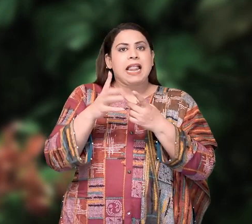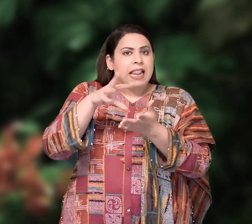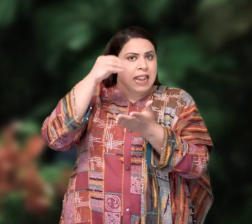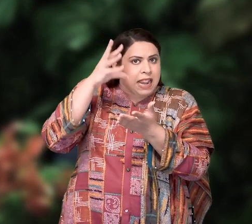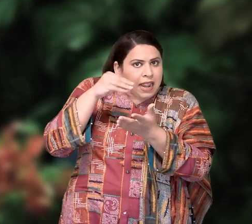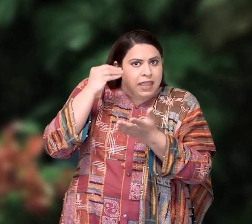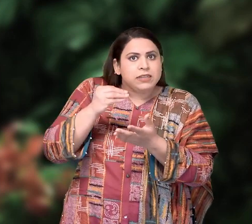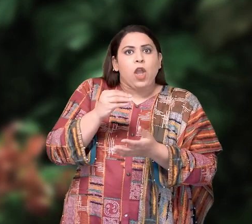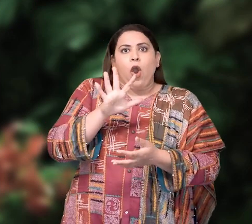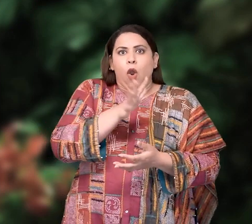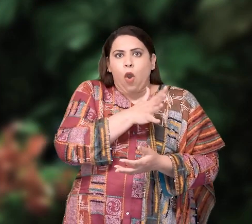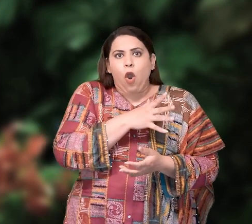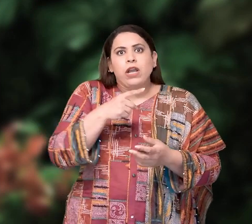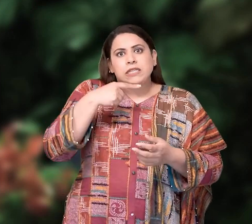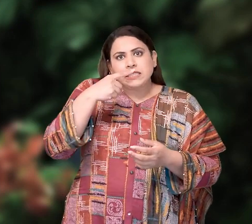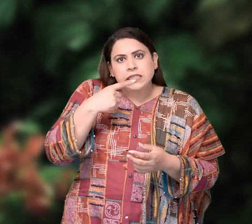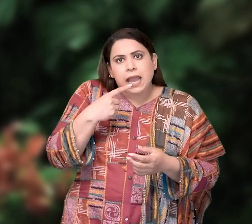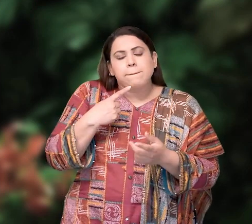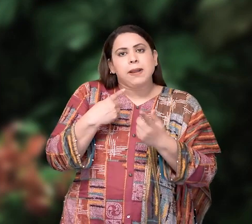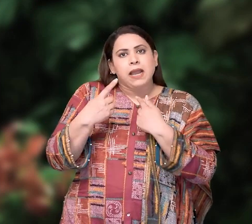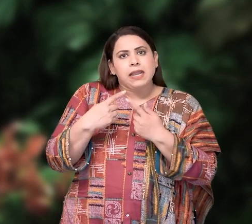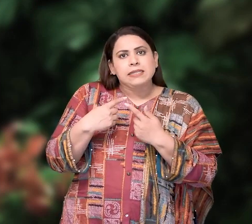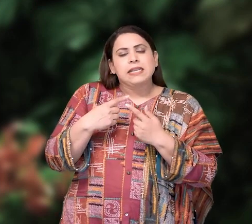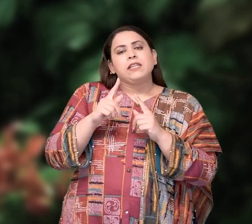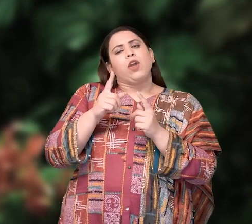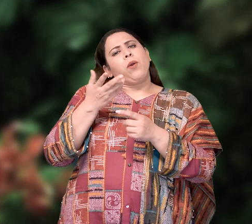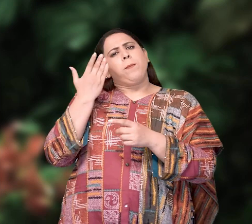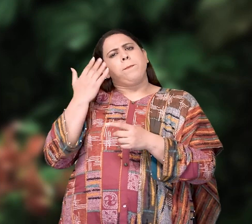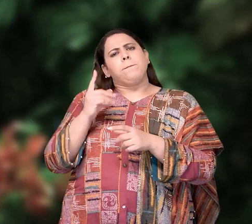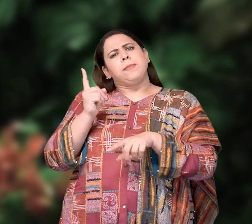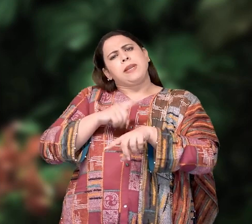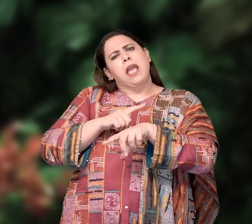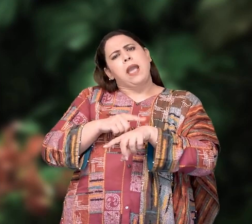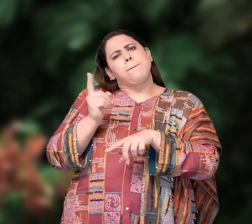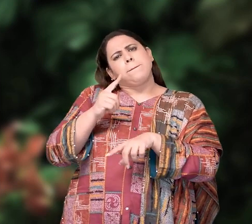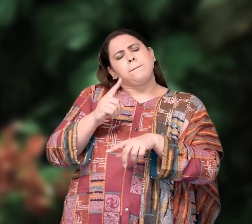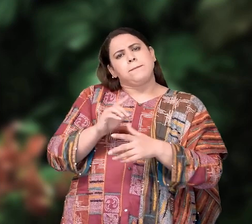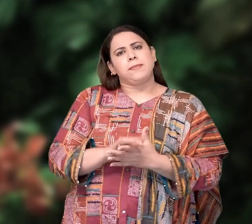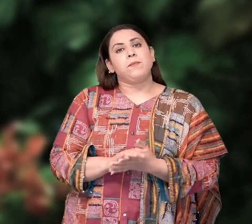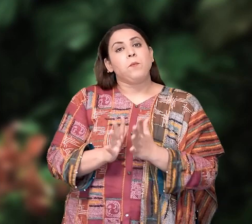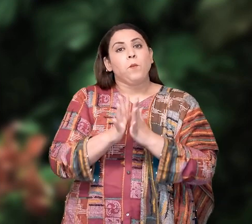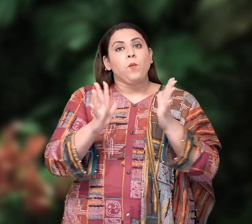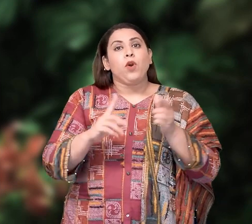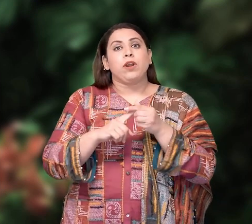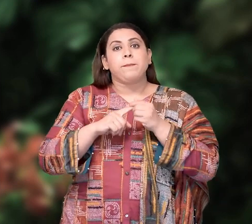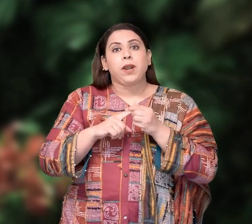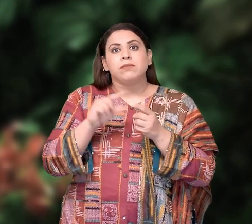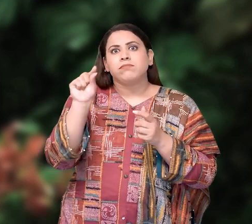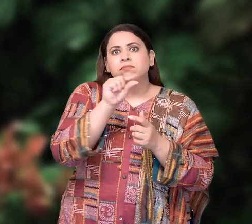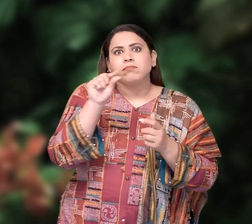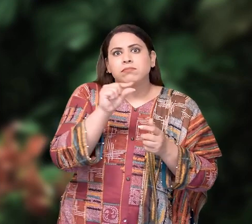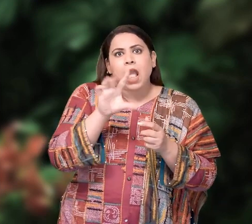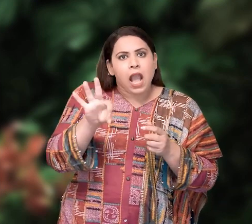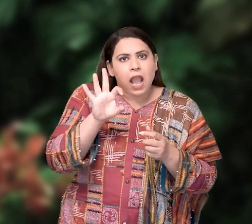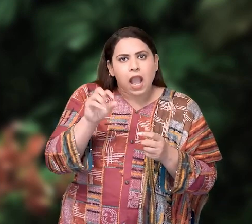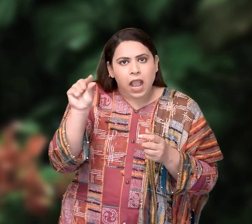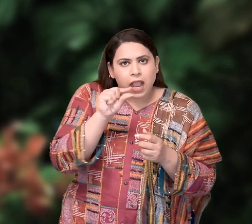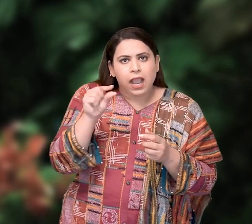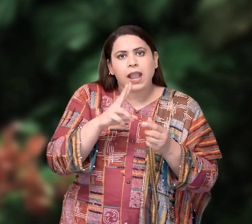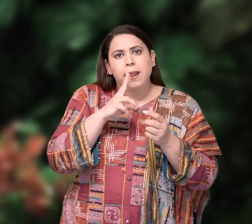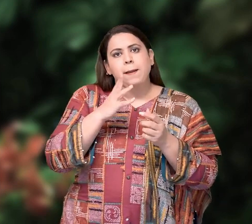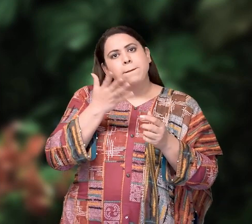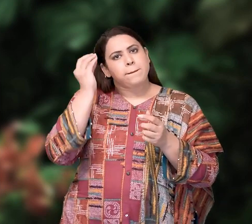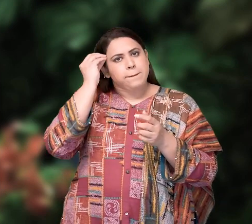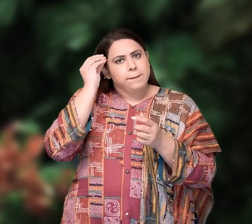a few greetings and teach them a few greetings and most important phrases which were essential to